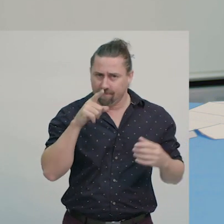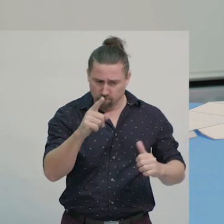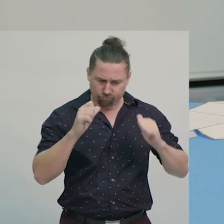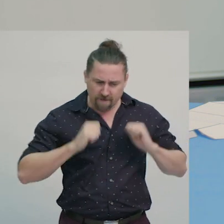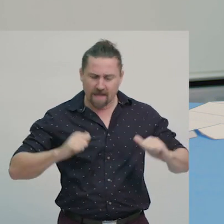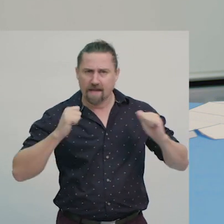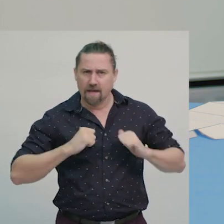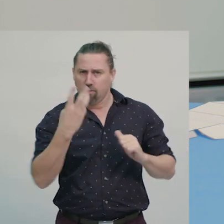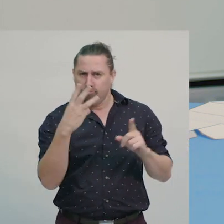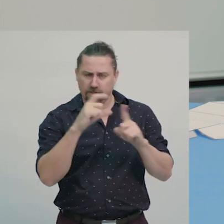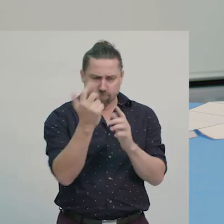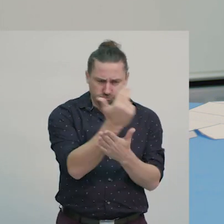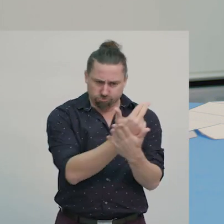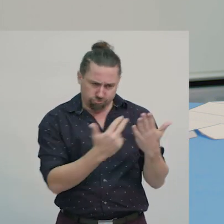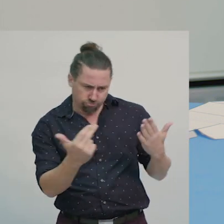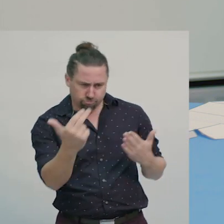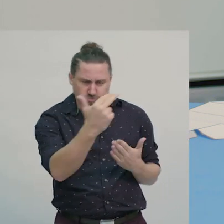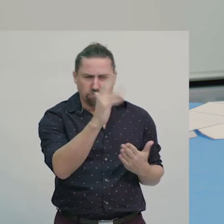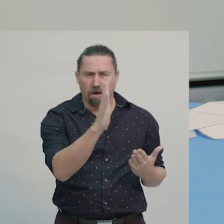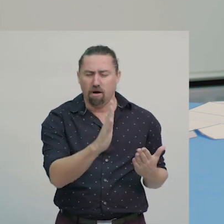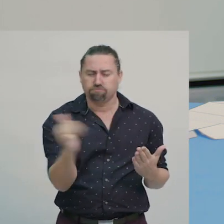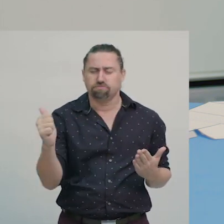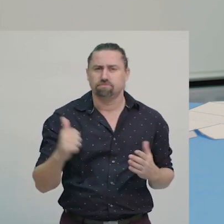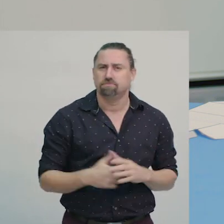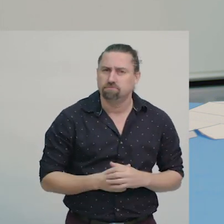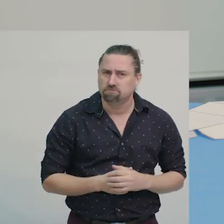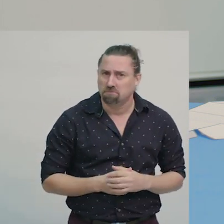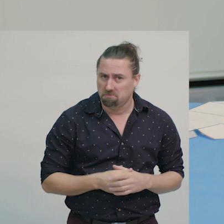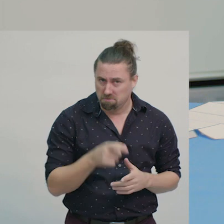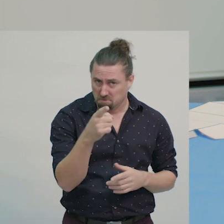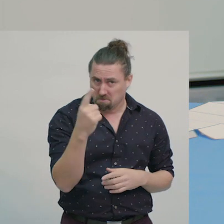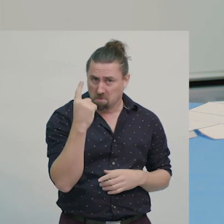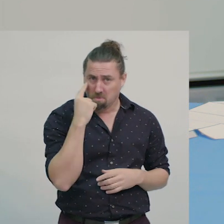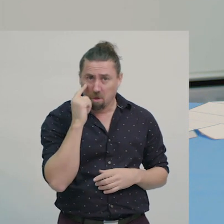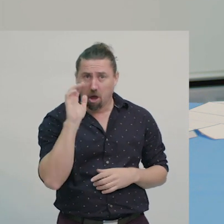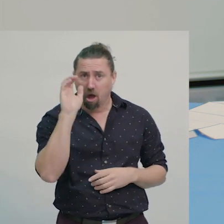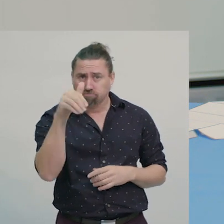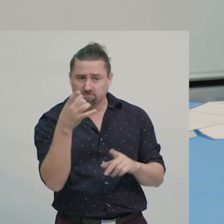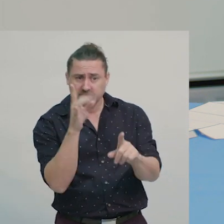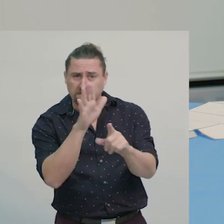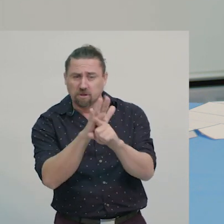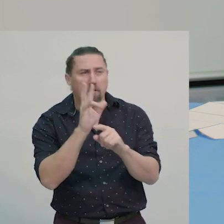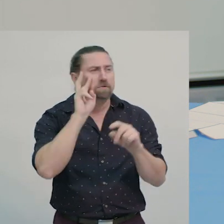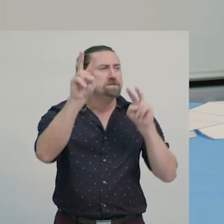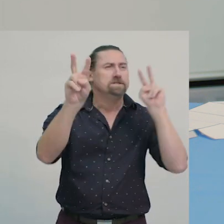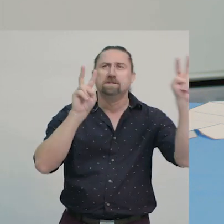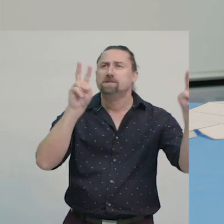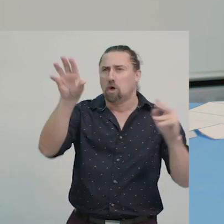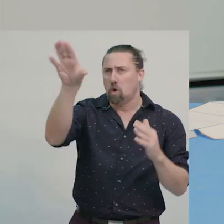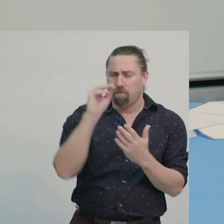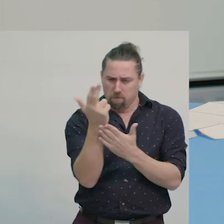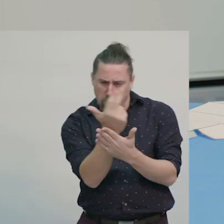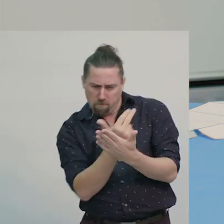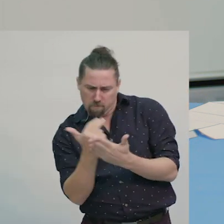you practice drawing in 3D, the better you will become. Have a go at drawing other 3D objects you see around